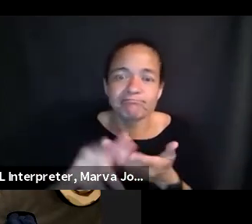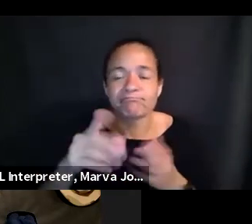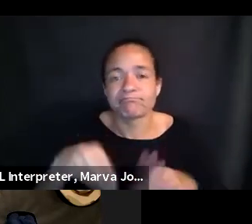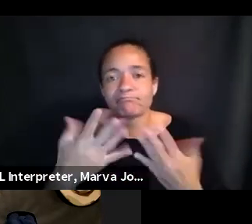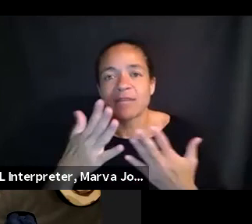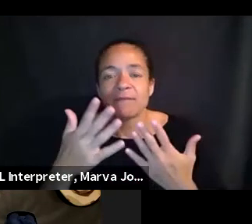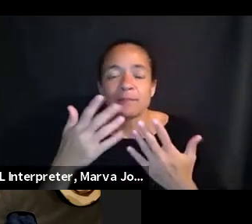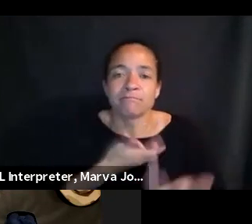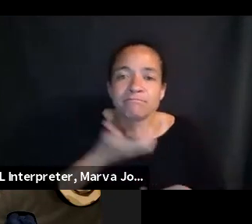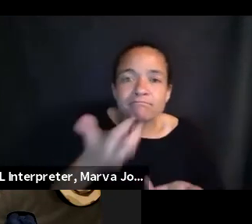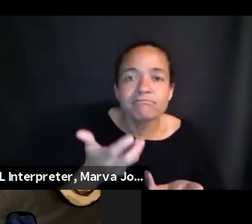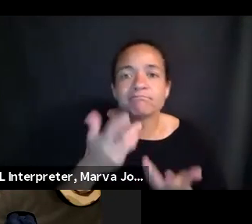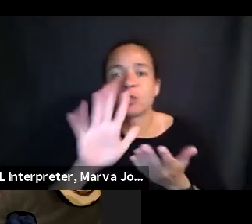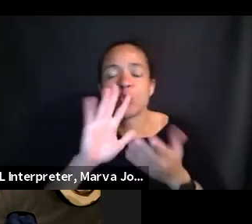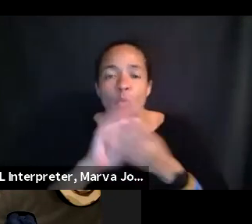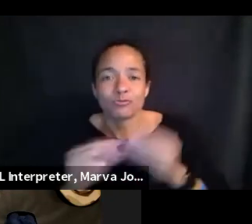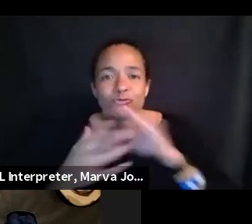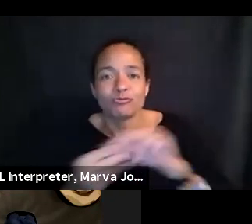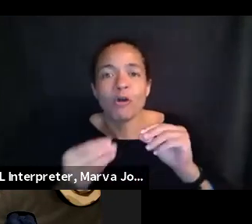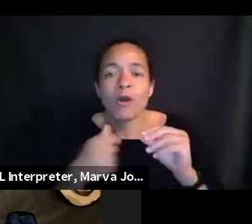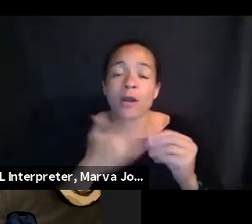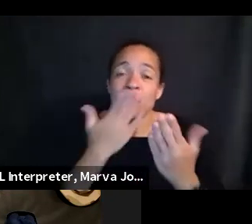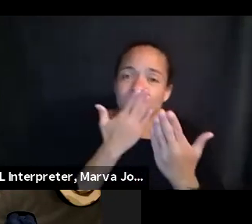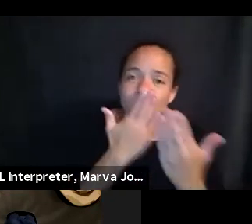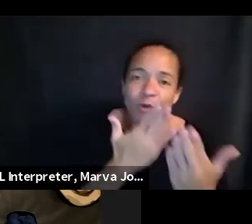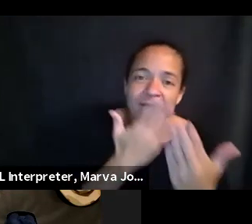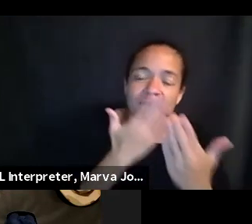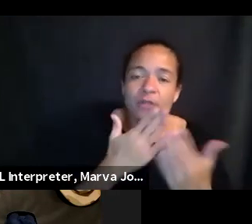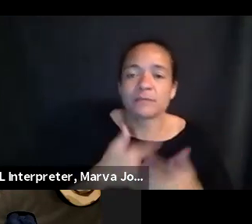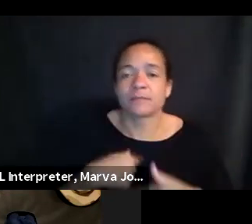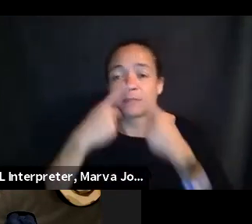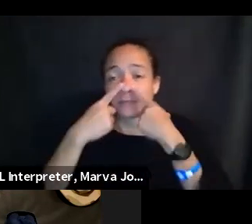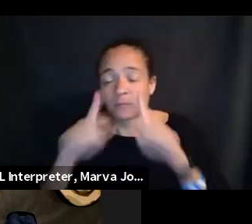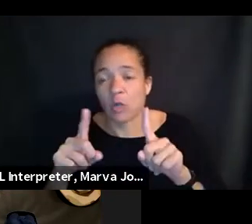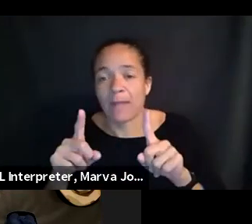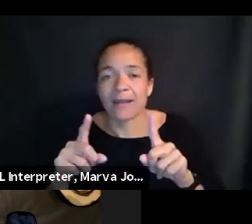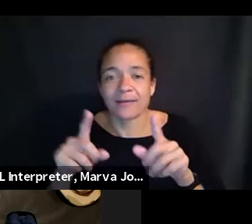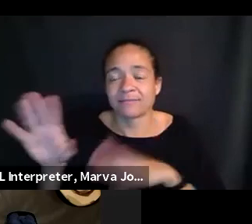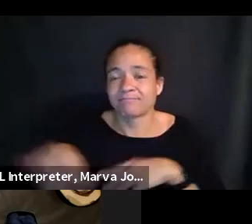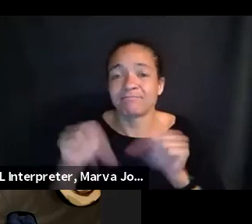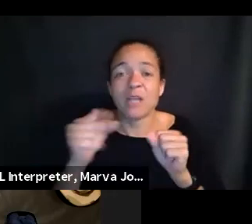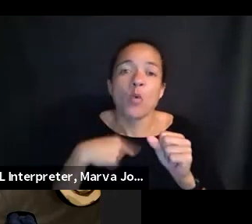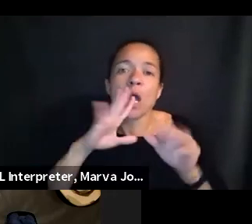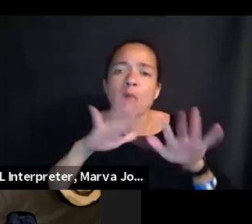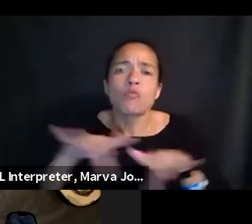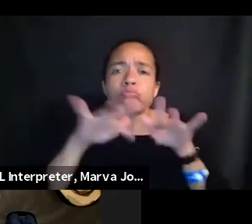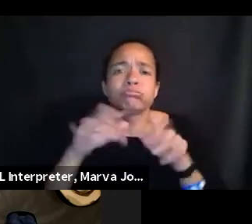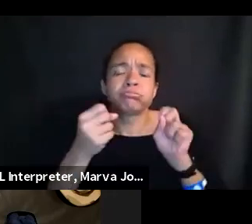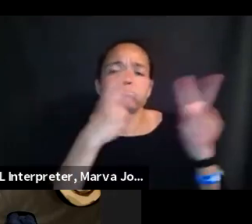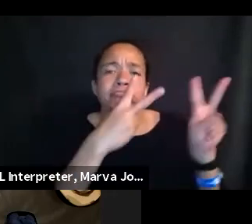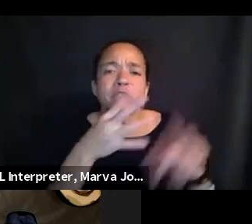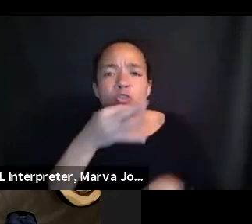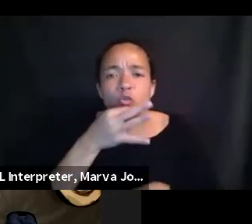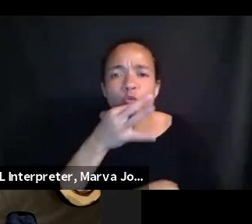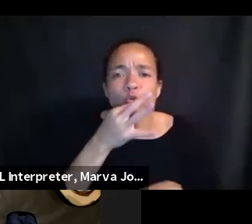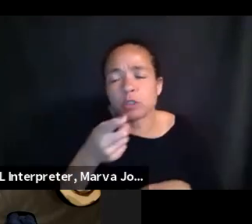a wonderful story. We're incredibly grateful. And if you don't mind, on behalf of everybody who's able to be with us, thank you. We will have a recording available up online fairly soon, so